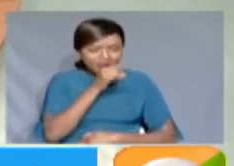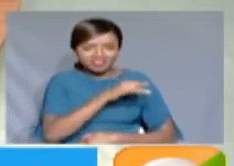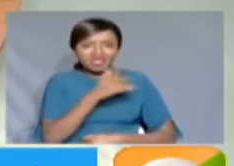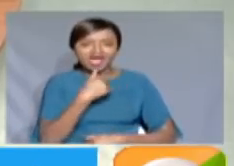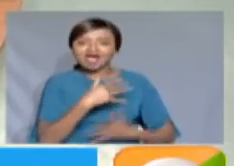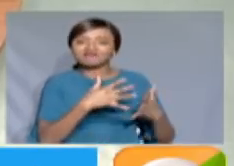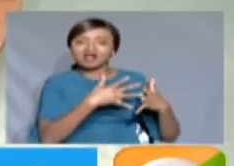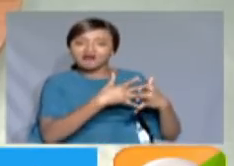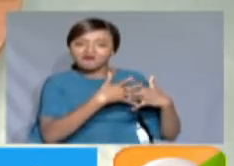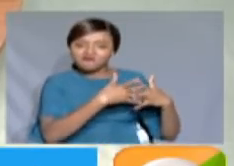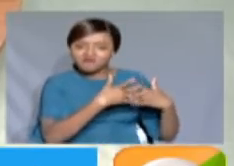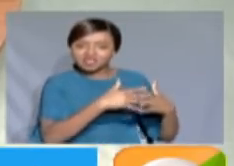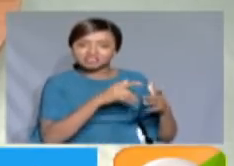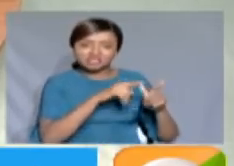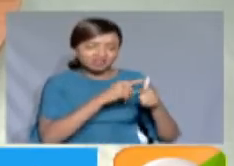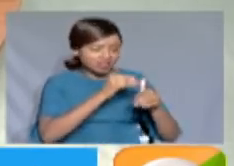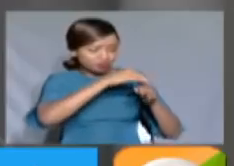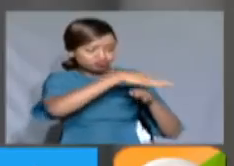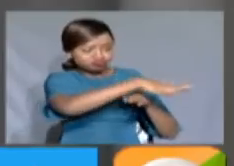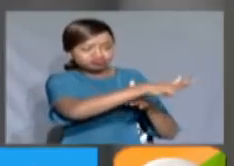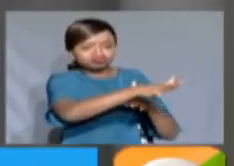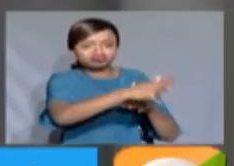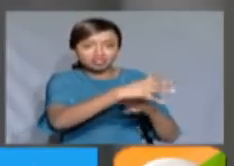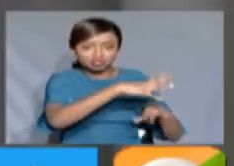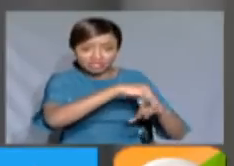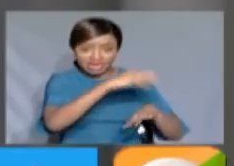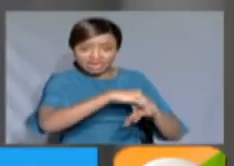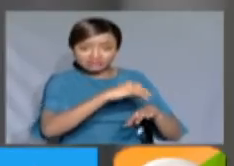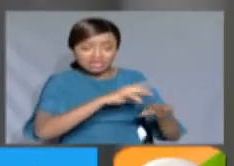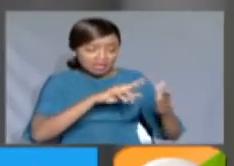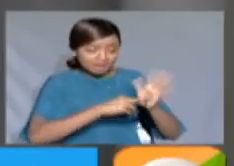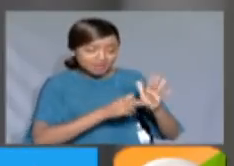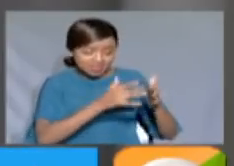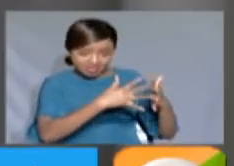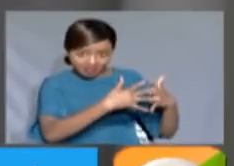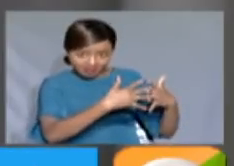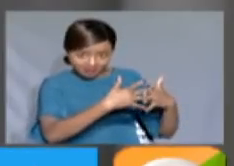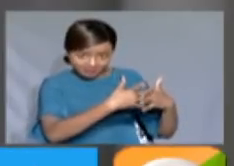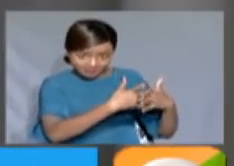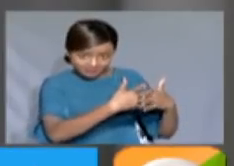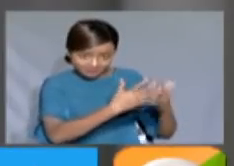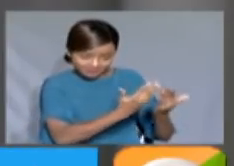then there are other things in there, you will move inside beyond that fence.